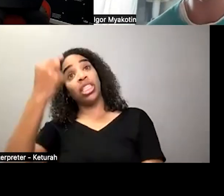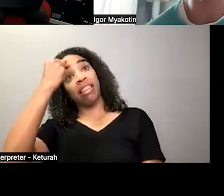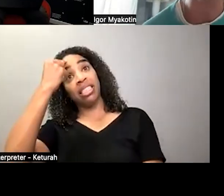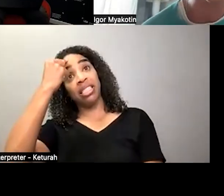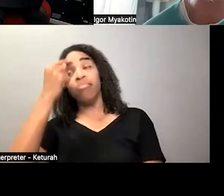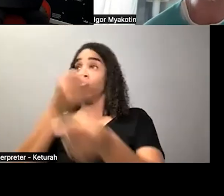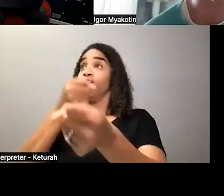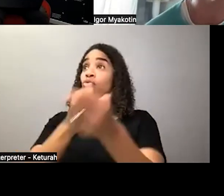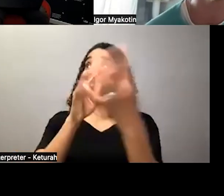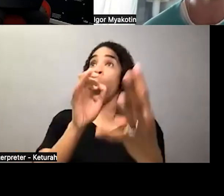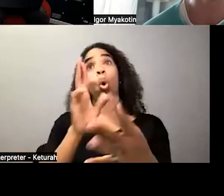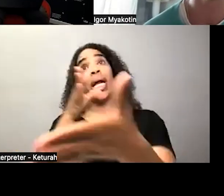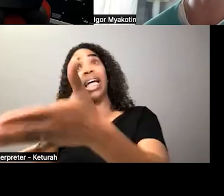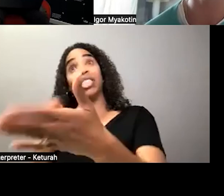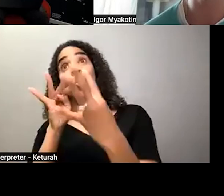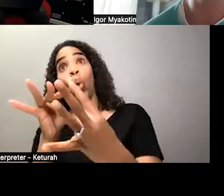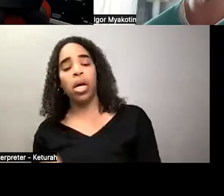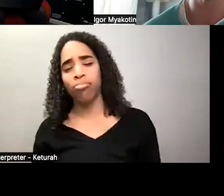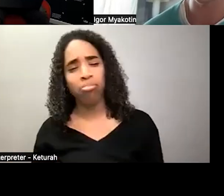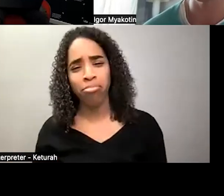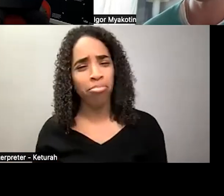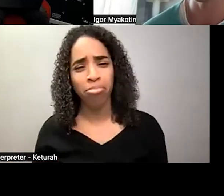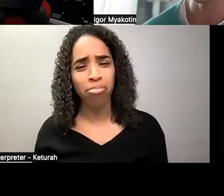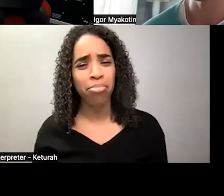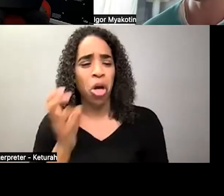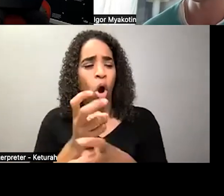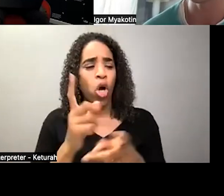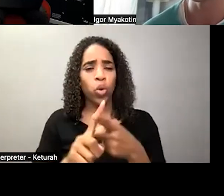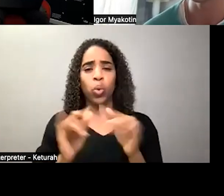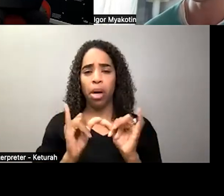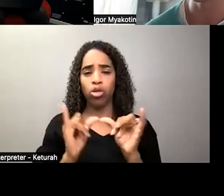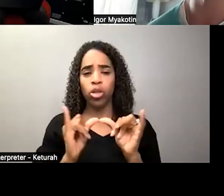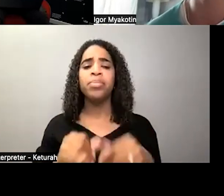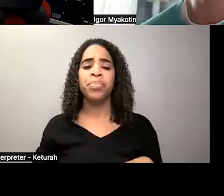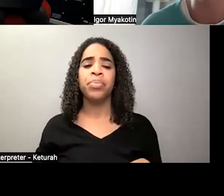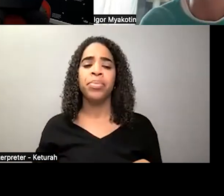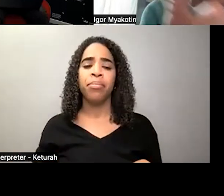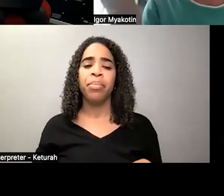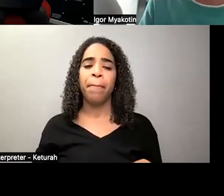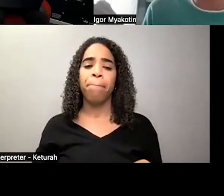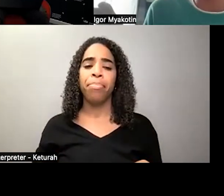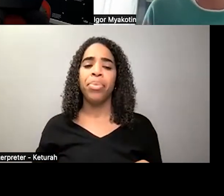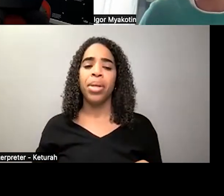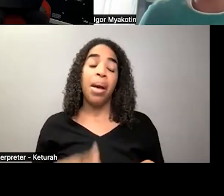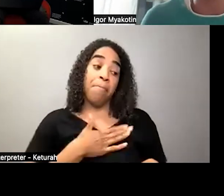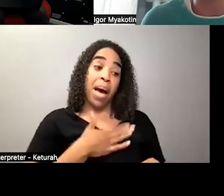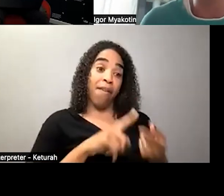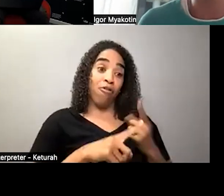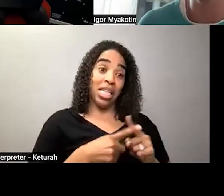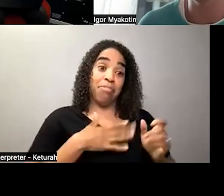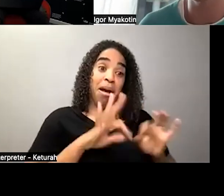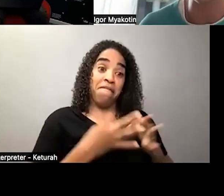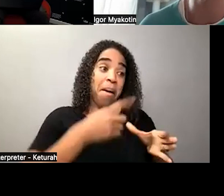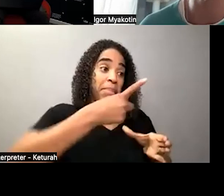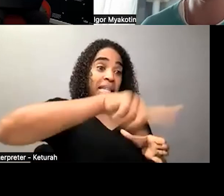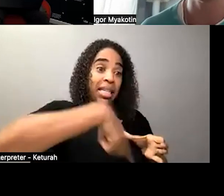the war or is against the war. It's really hard to measure it now. But so far from the circle that I have, that I'm a part of,